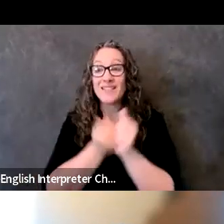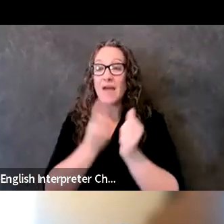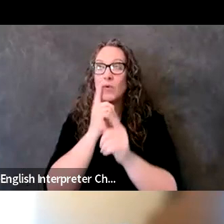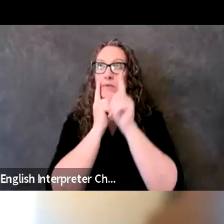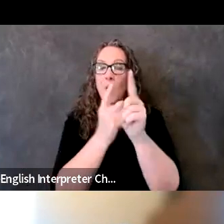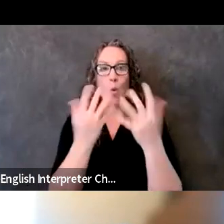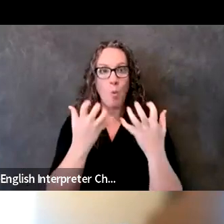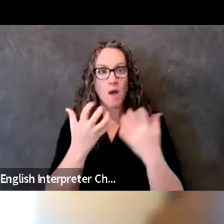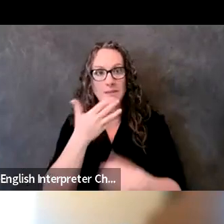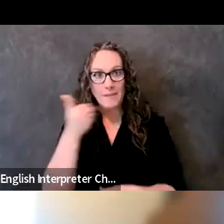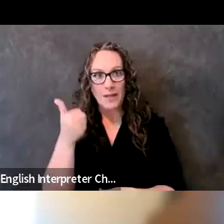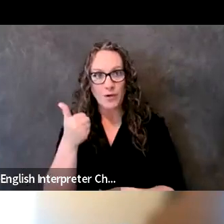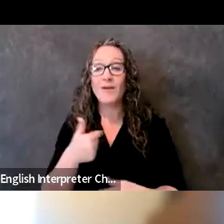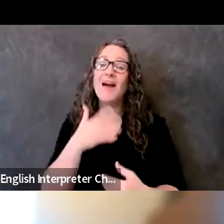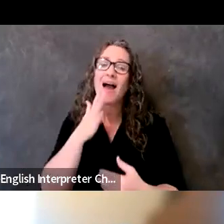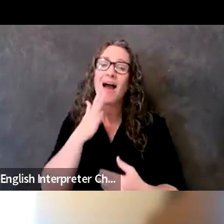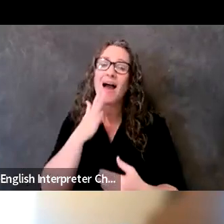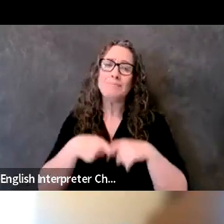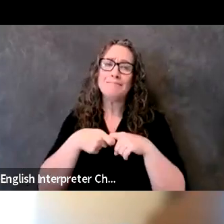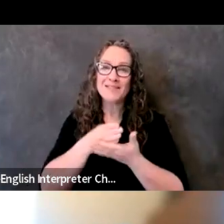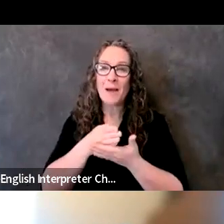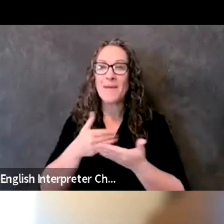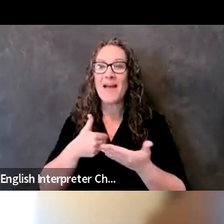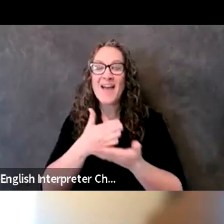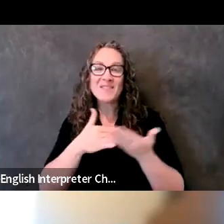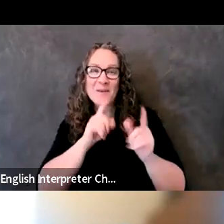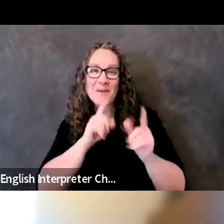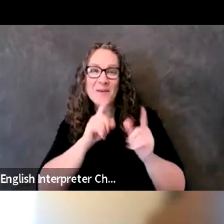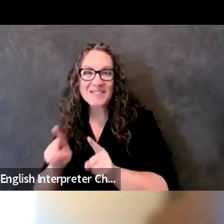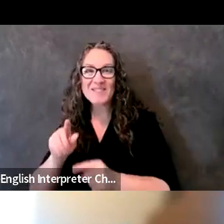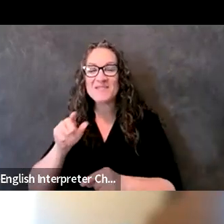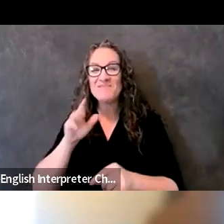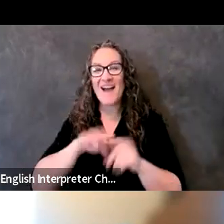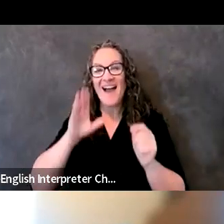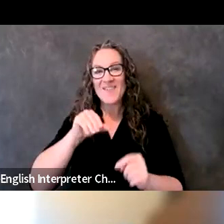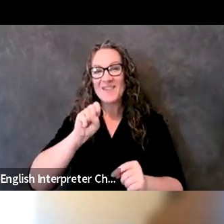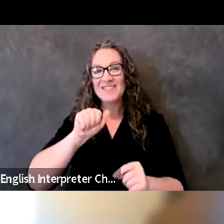And so I'll stop there. I've got some answers to some questions Sadie's going to ask.